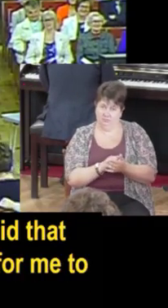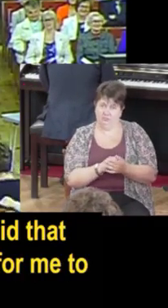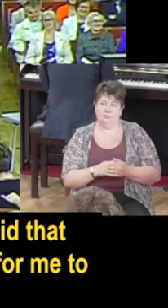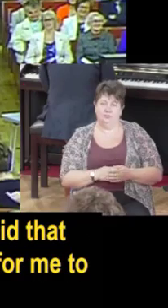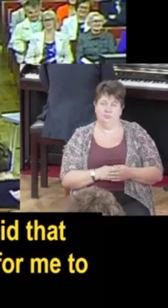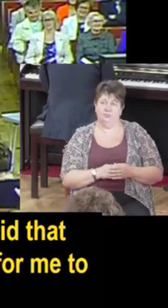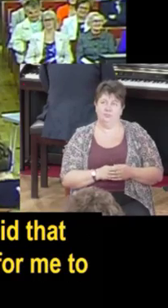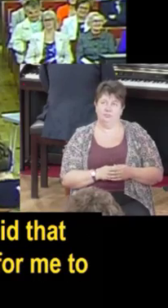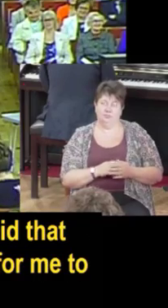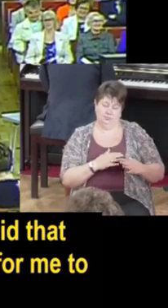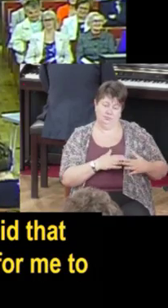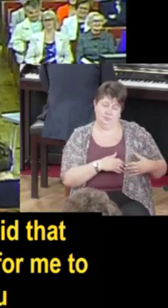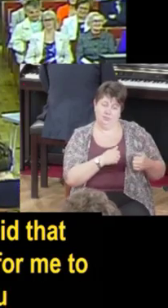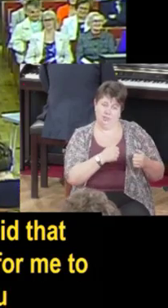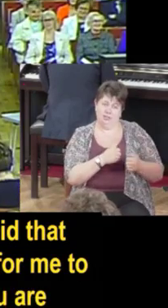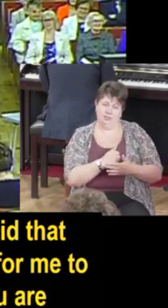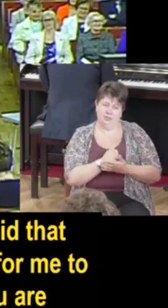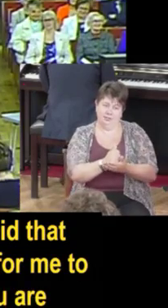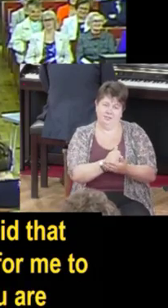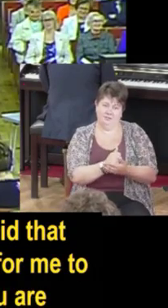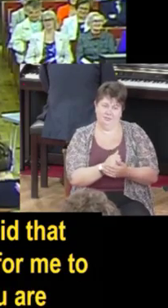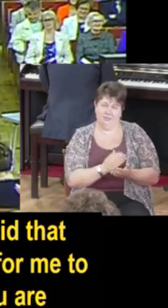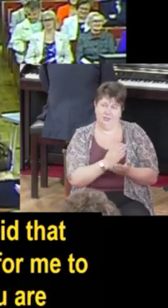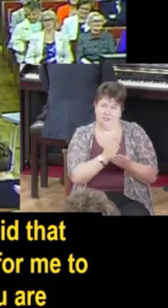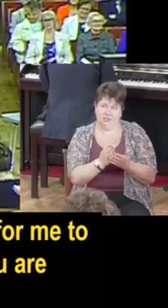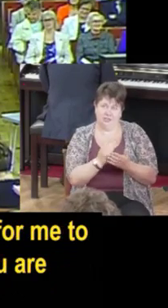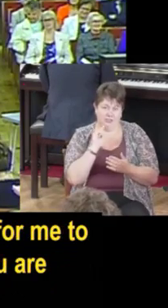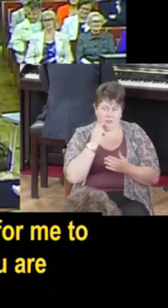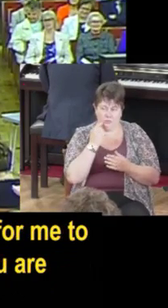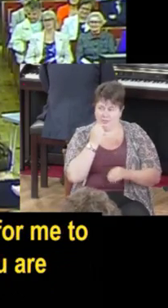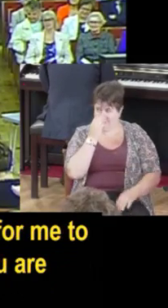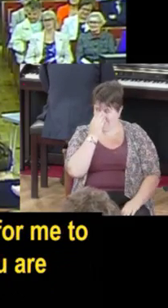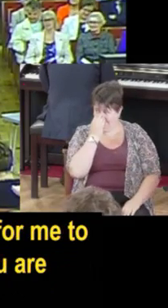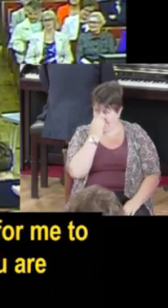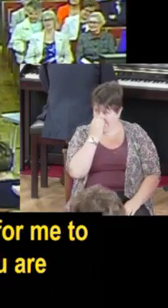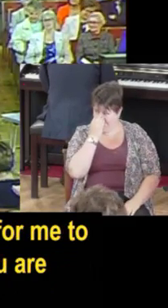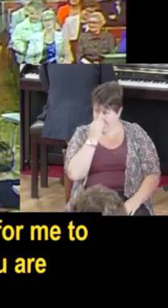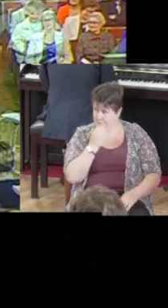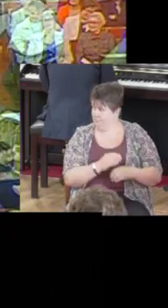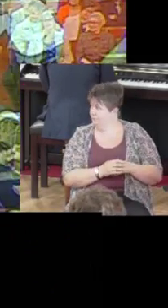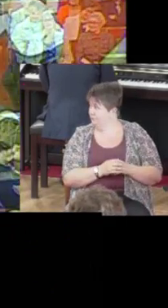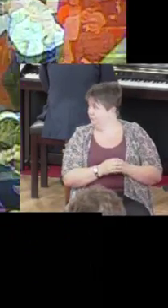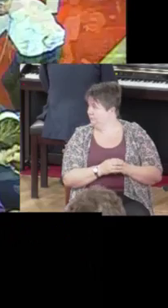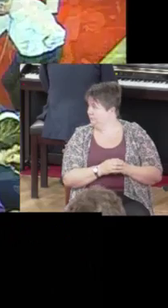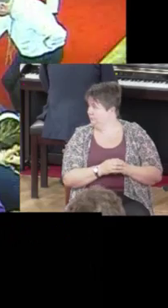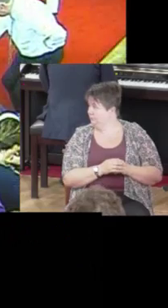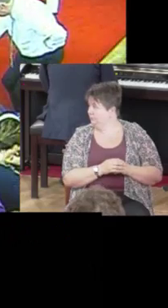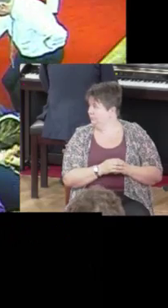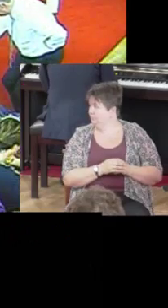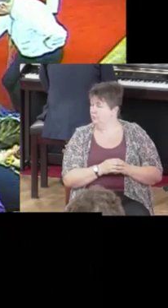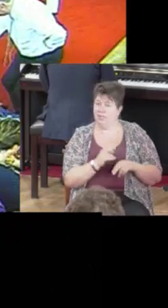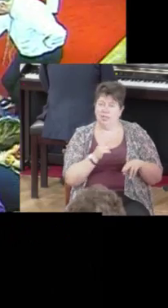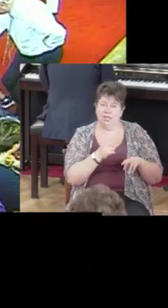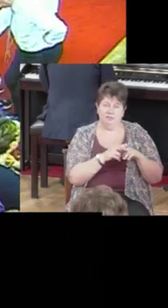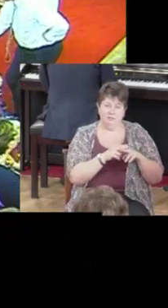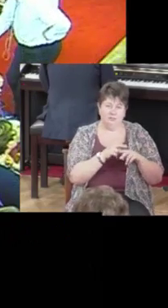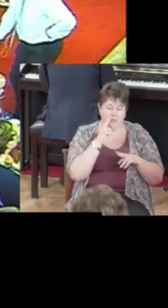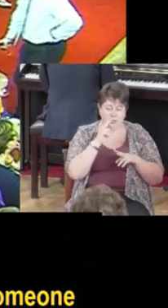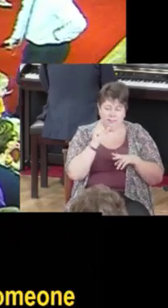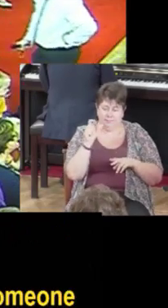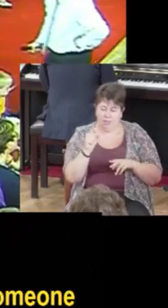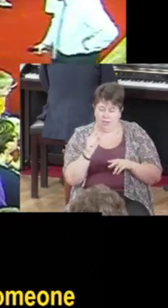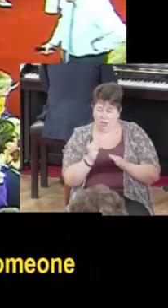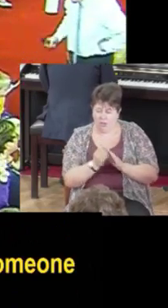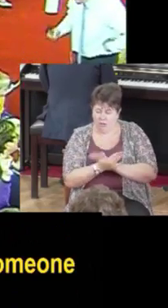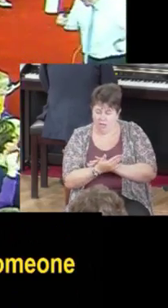right. That would be a kind and a helpful thing to do, to share your sweeties. Cameron? If somebody was hurt, you help them.